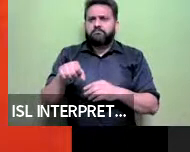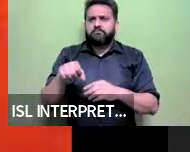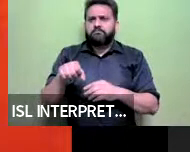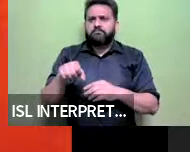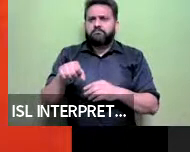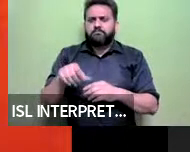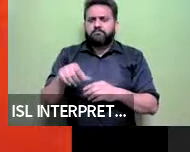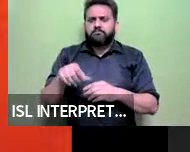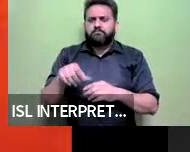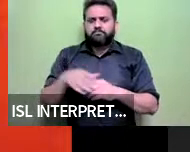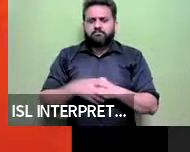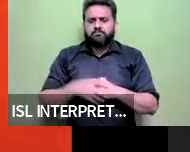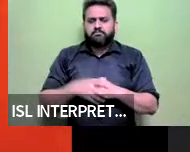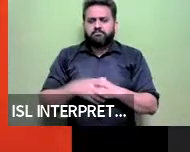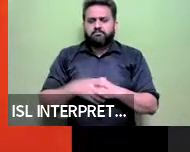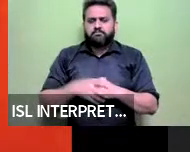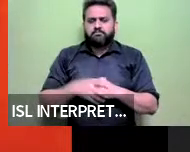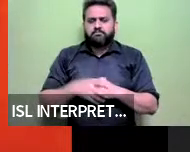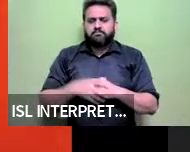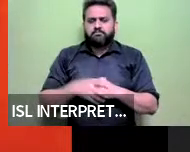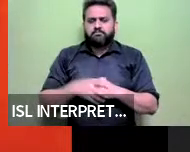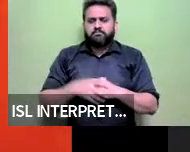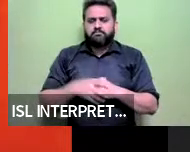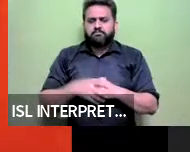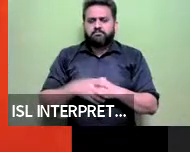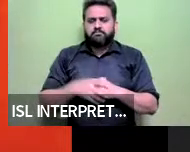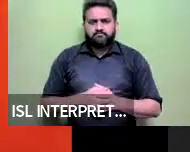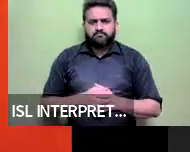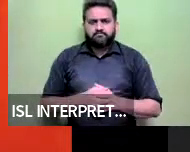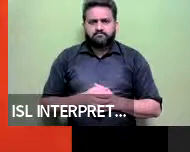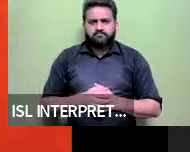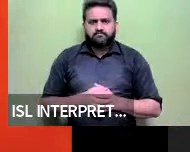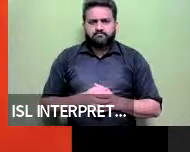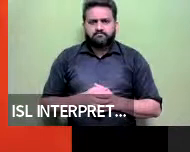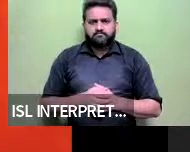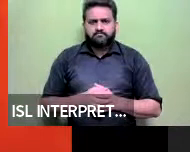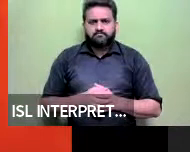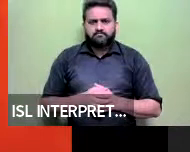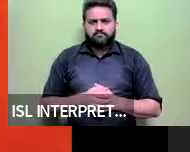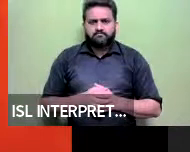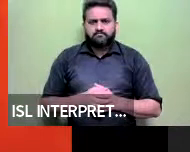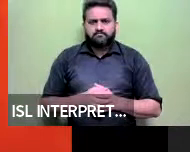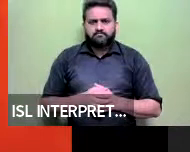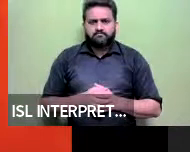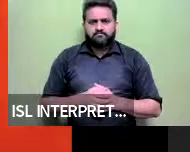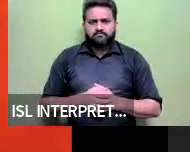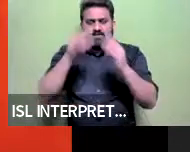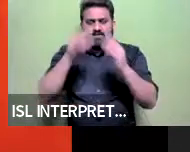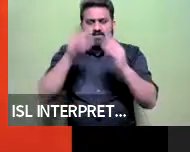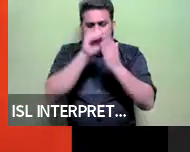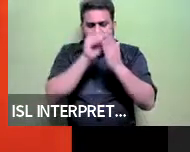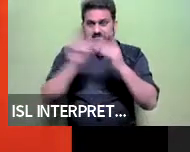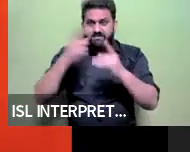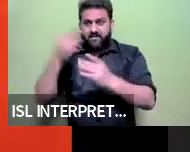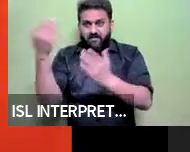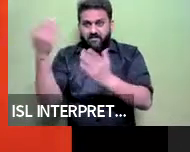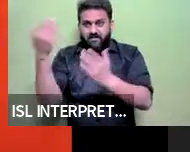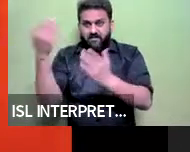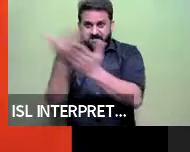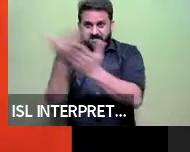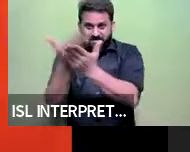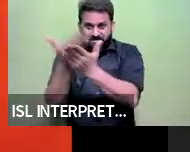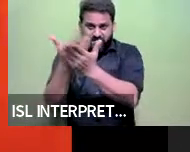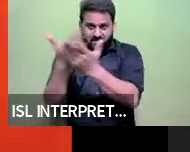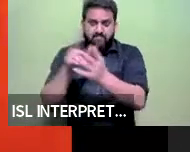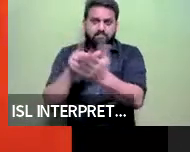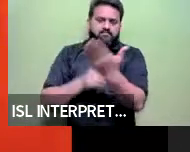presented. You can make it like this, or you can follow the structure, what the claimant has argued, and you can follow